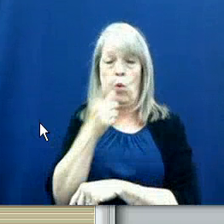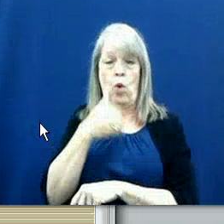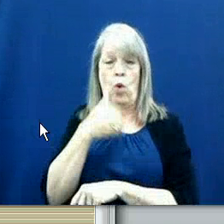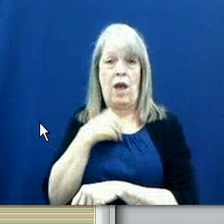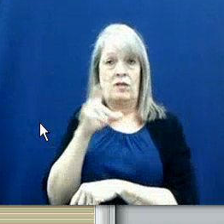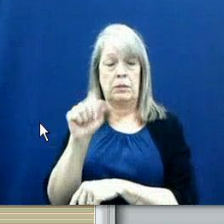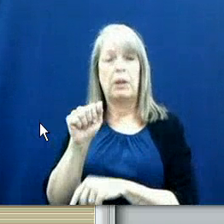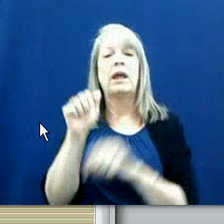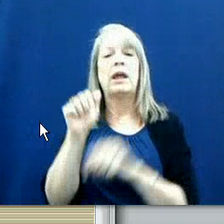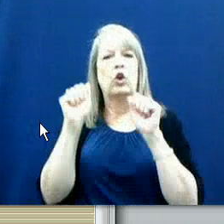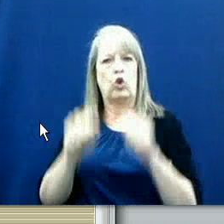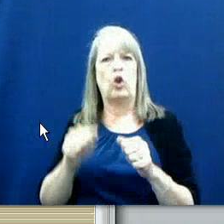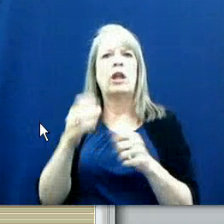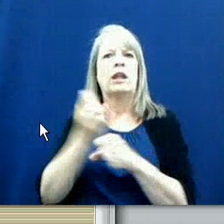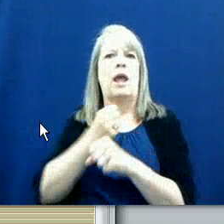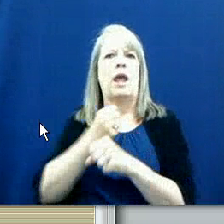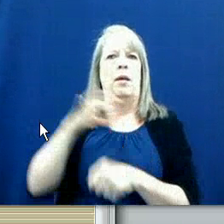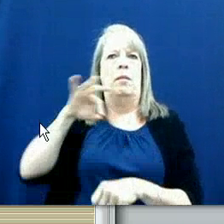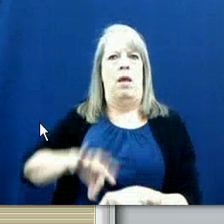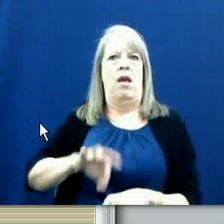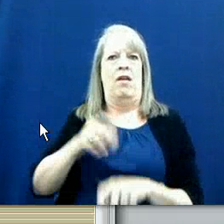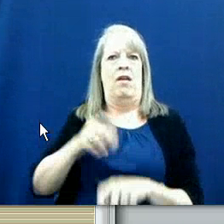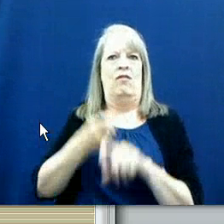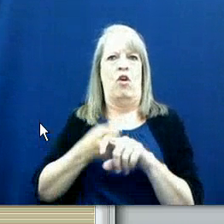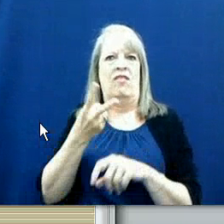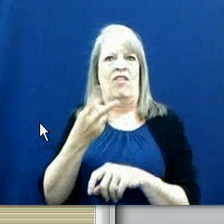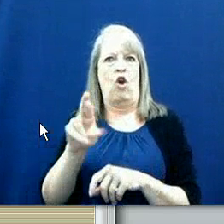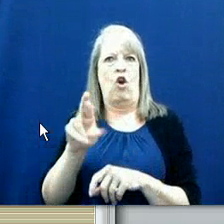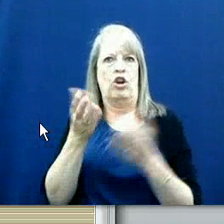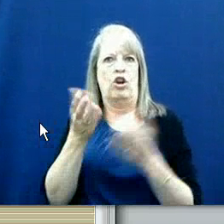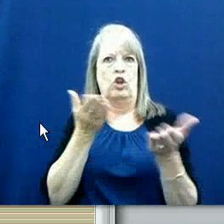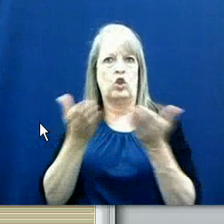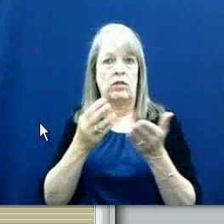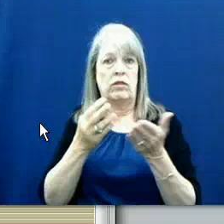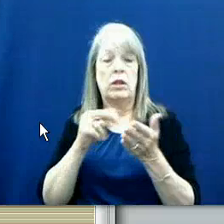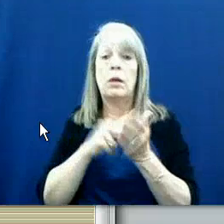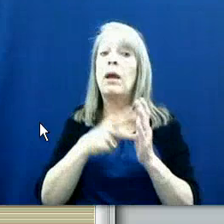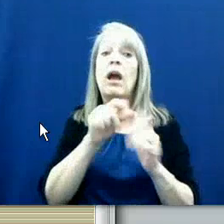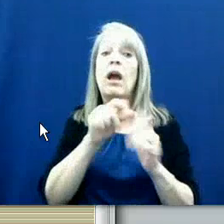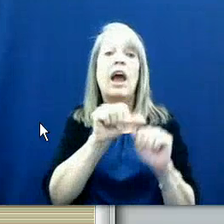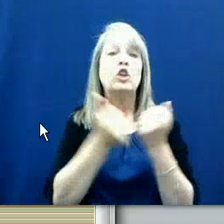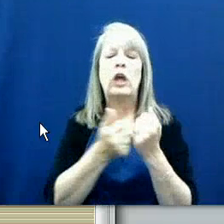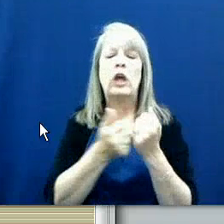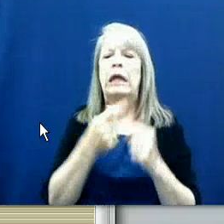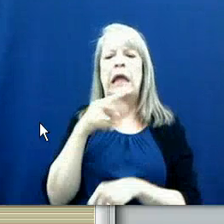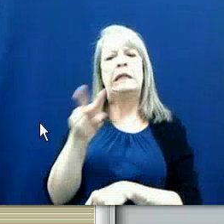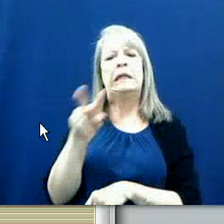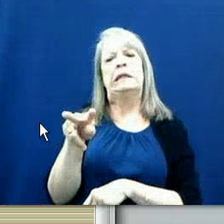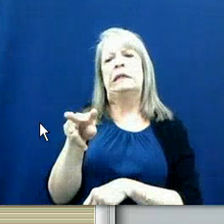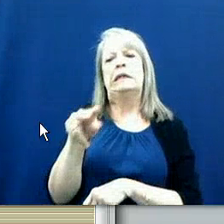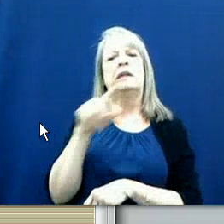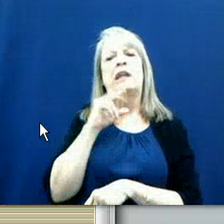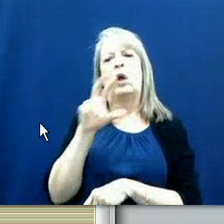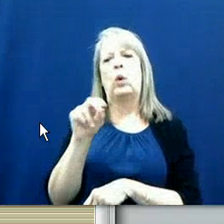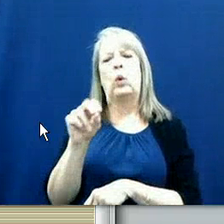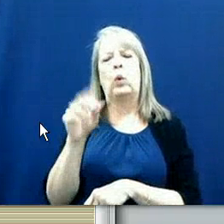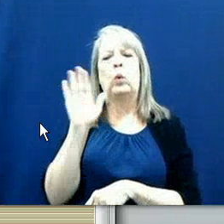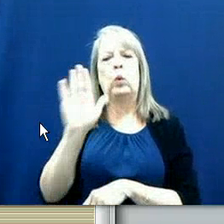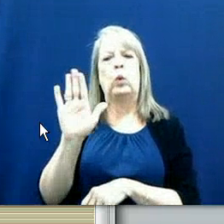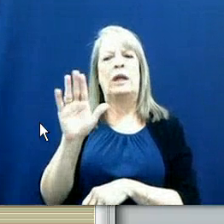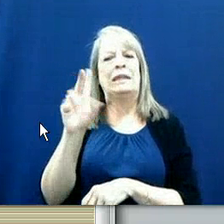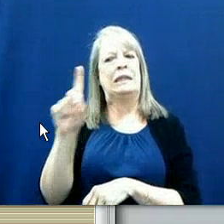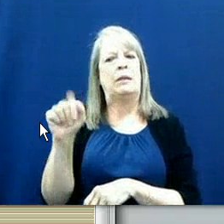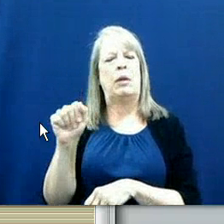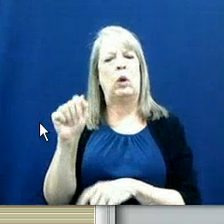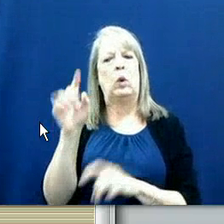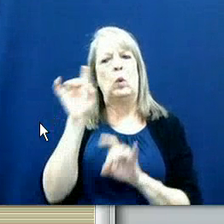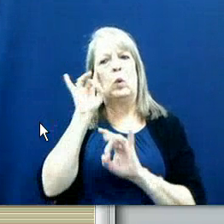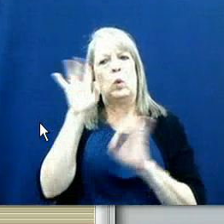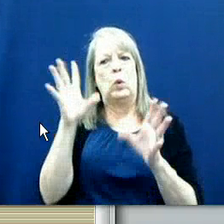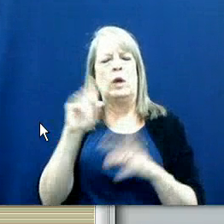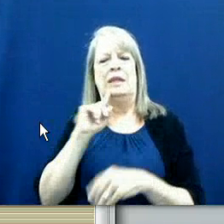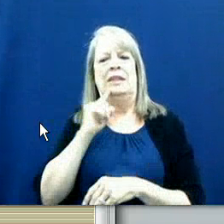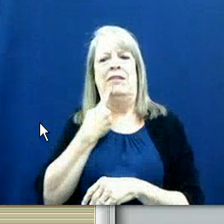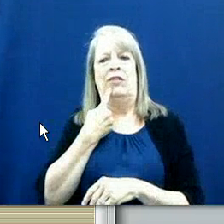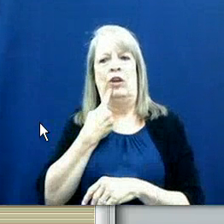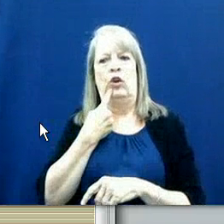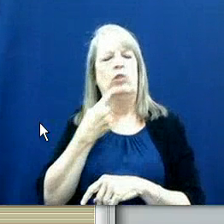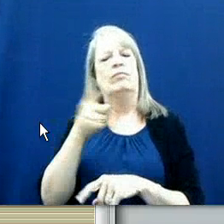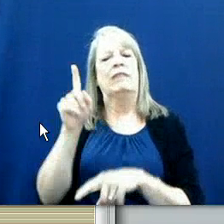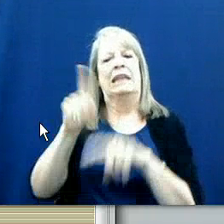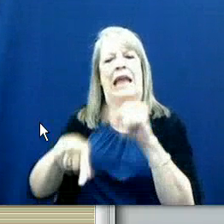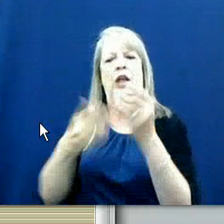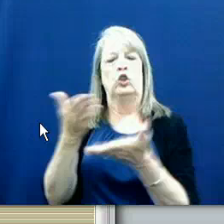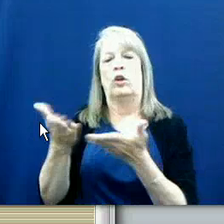VR services. This meant agencies could not deny services to someone just because his or her disability was very